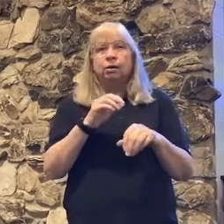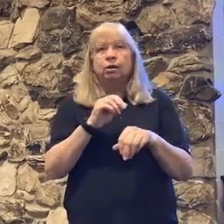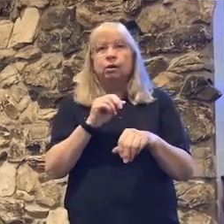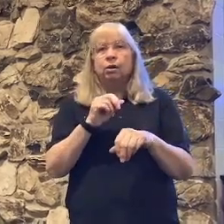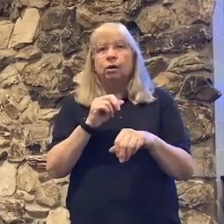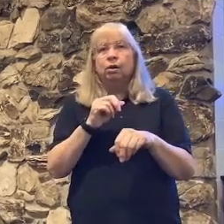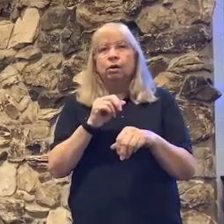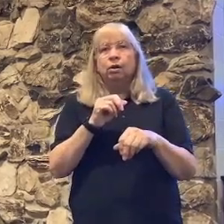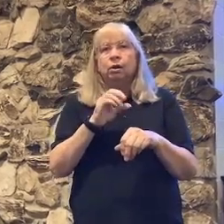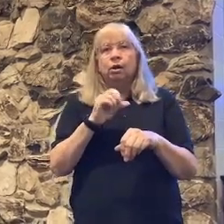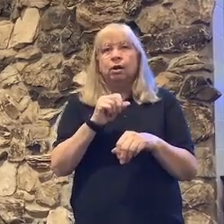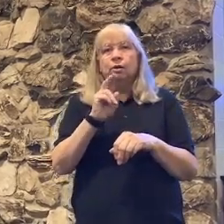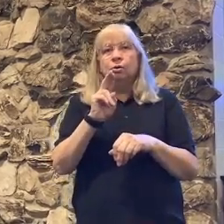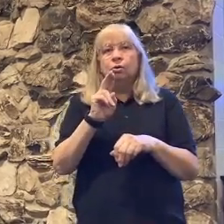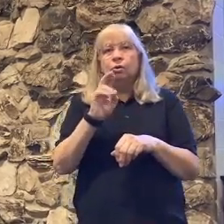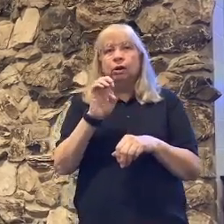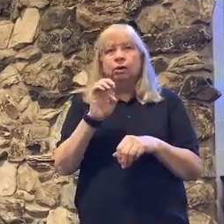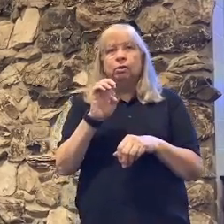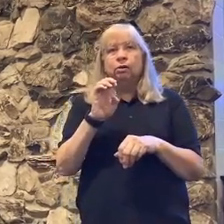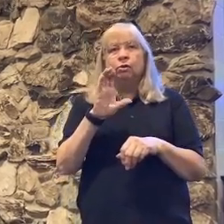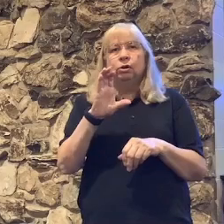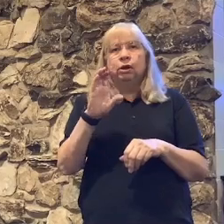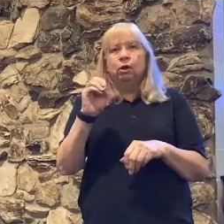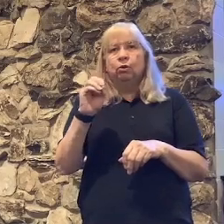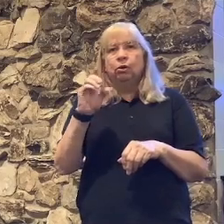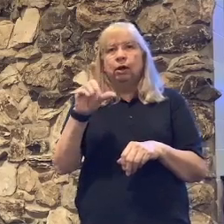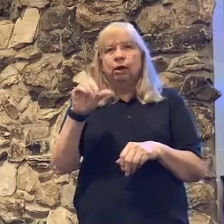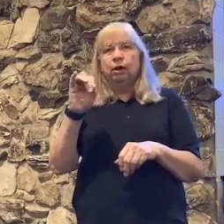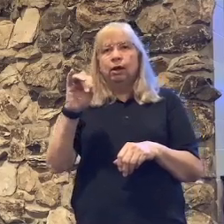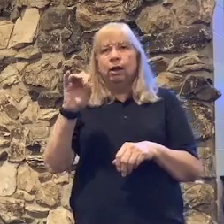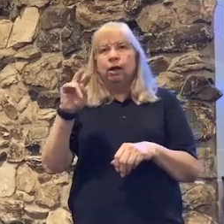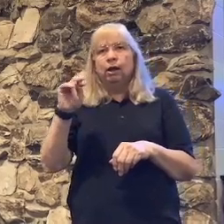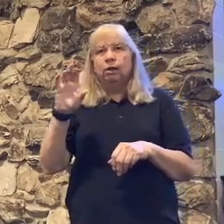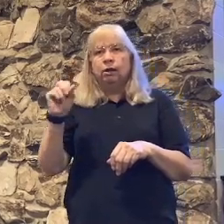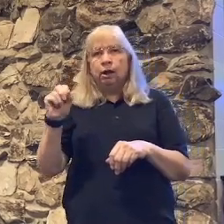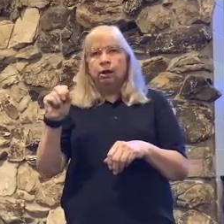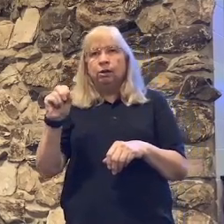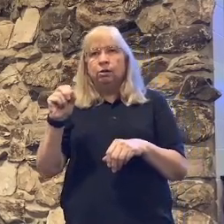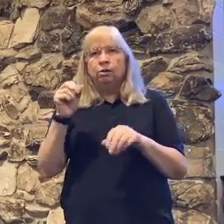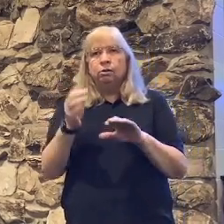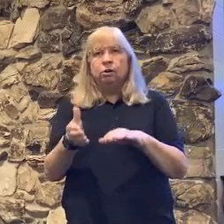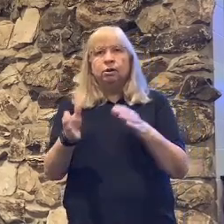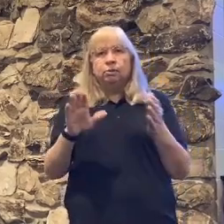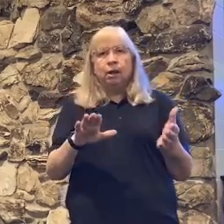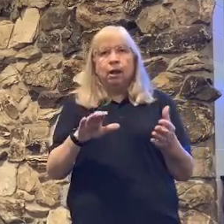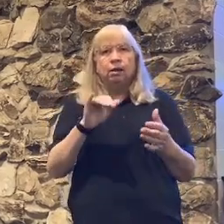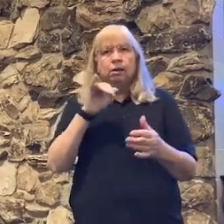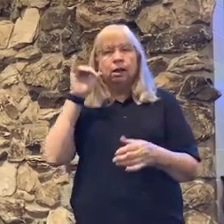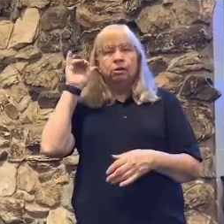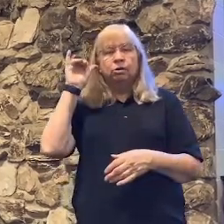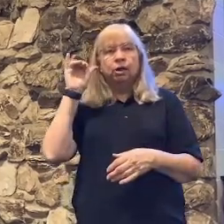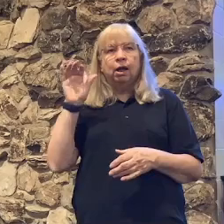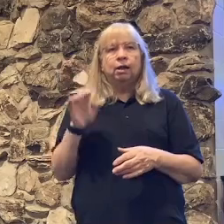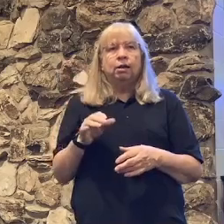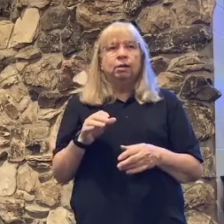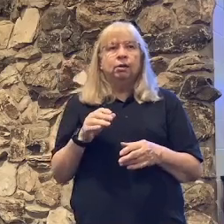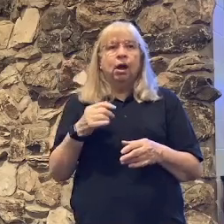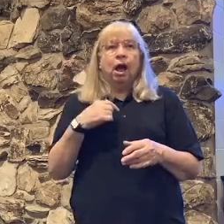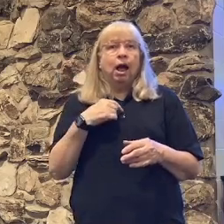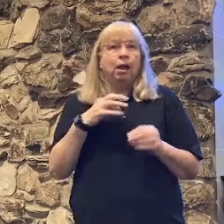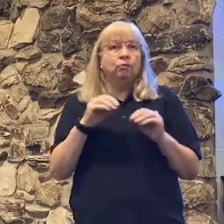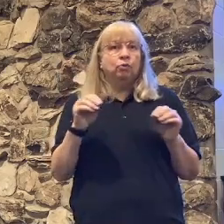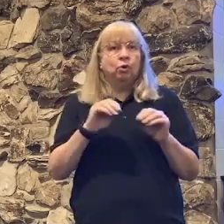that Sue Collins, she used to be a member here, just passed away yesterday. So I have no further